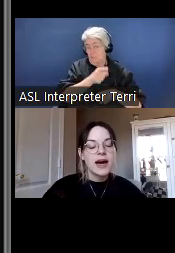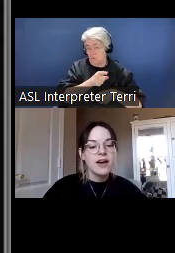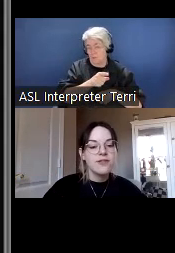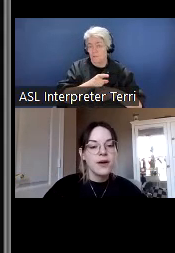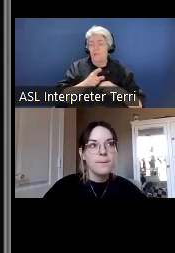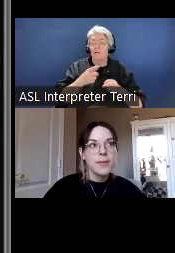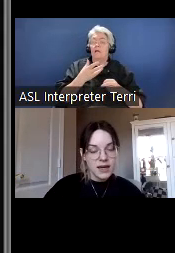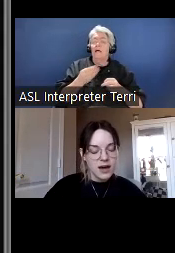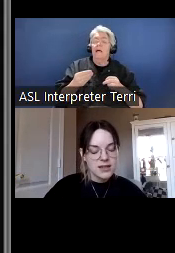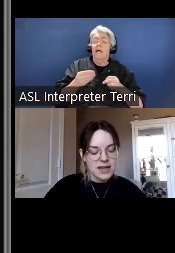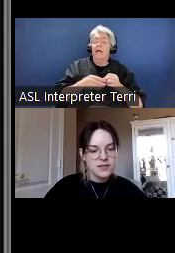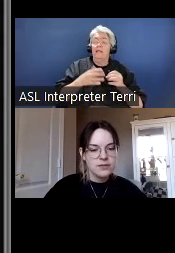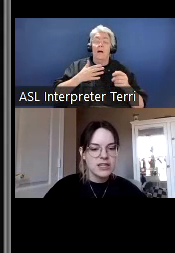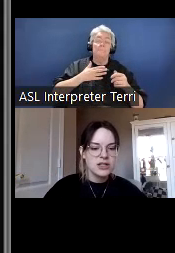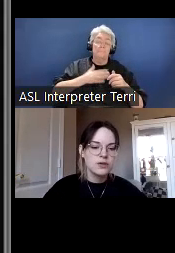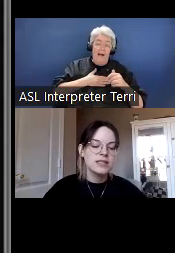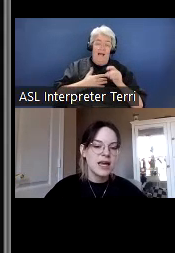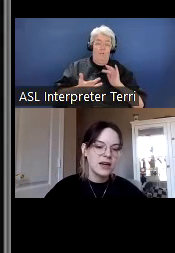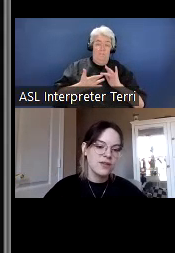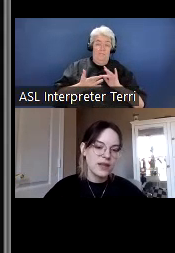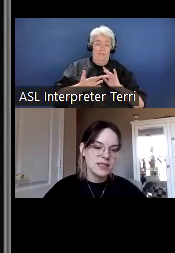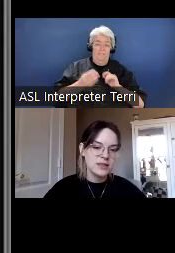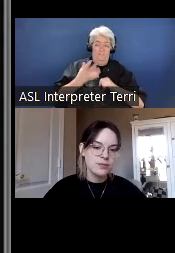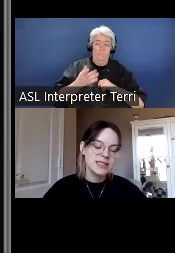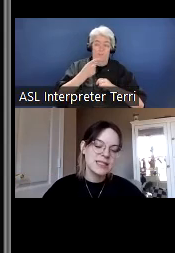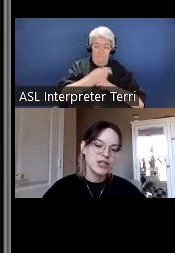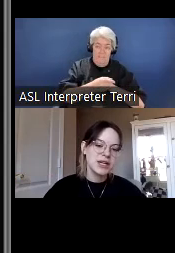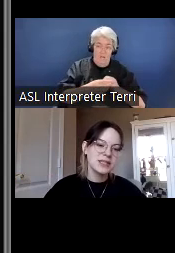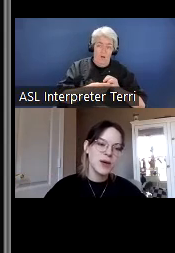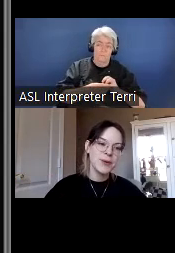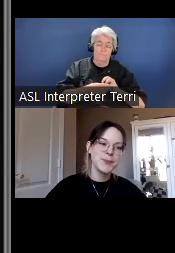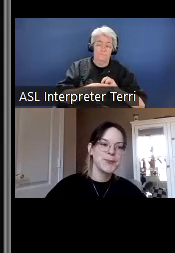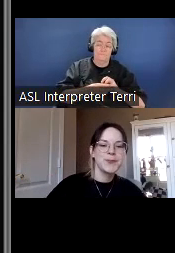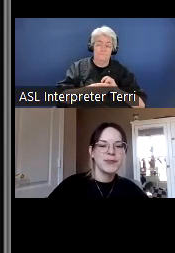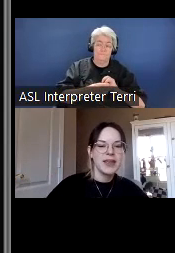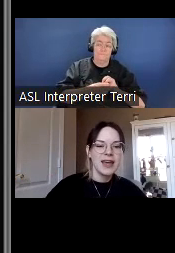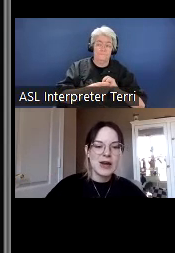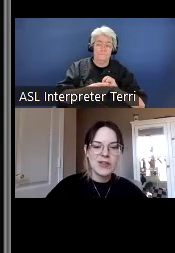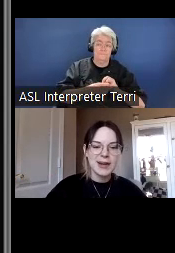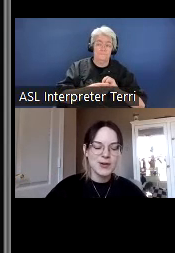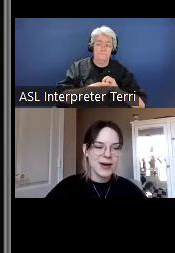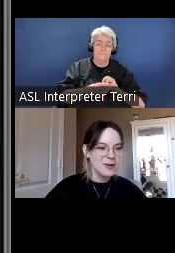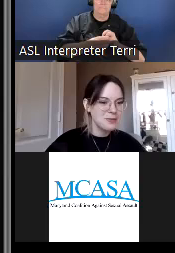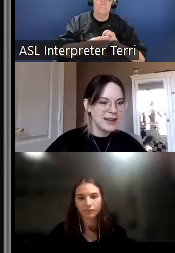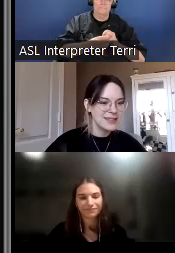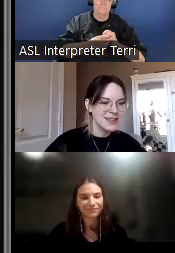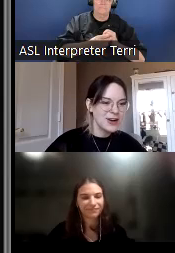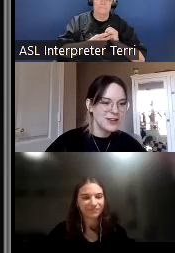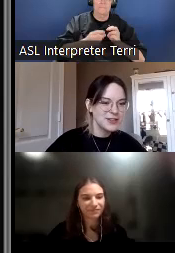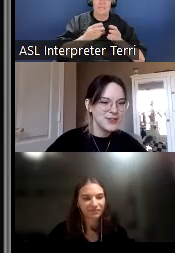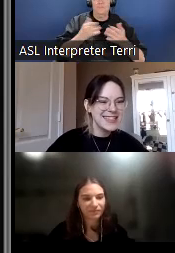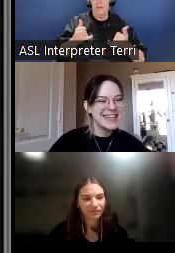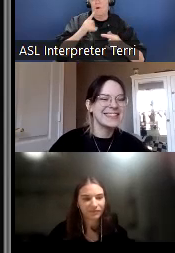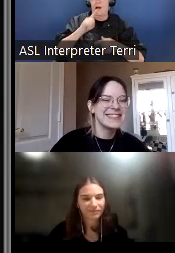will also have my contact information towards the end of this presentation as well. And on that note, I will pass